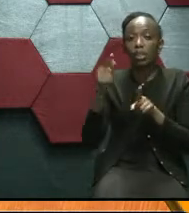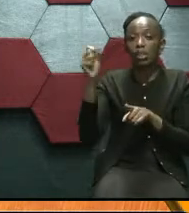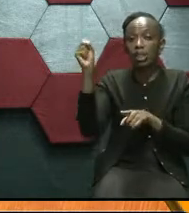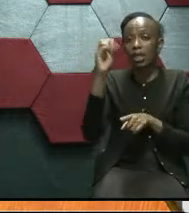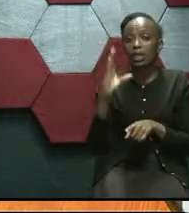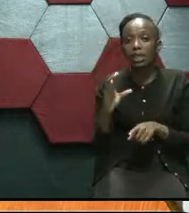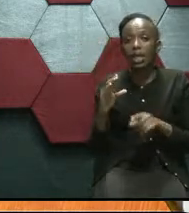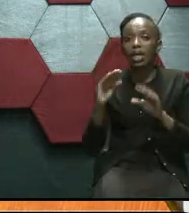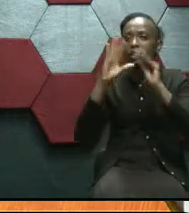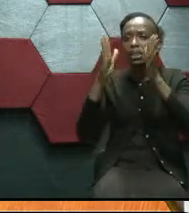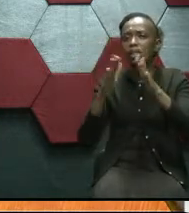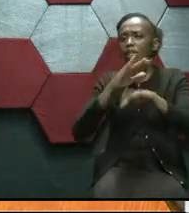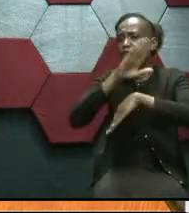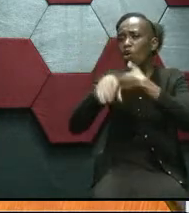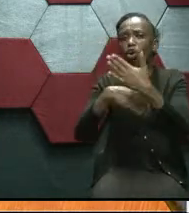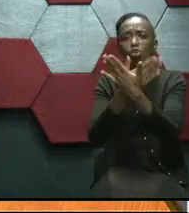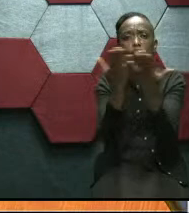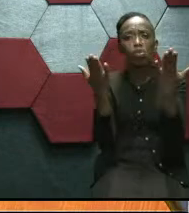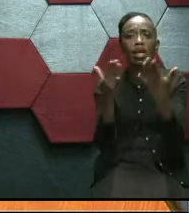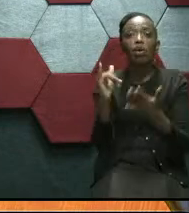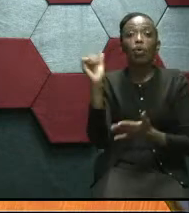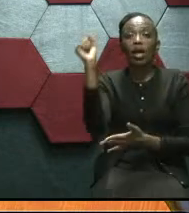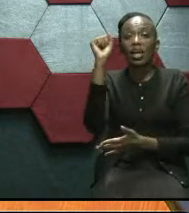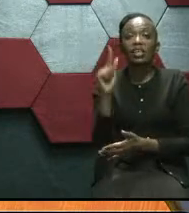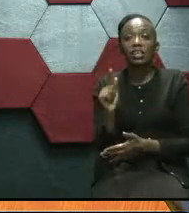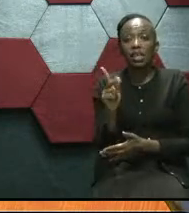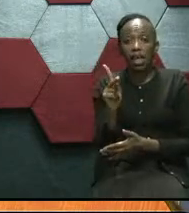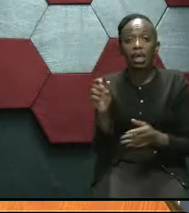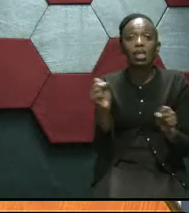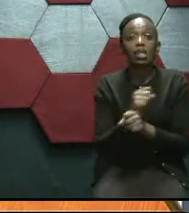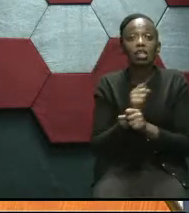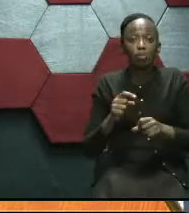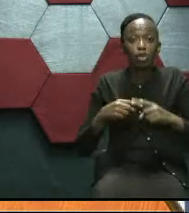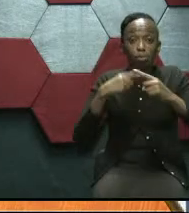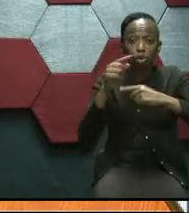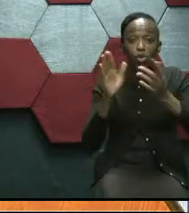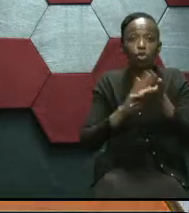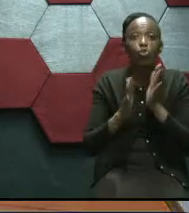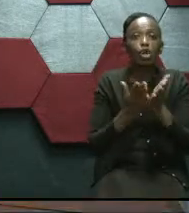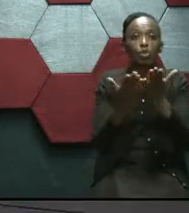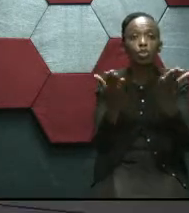the teachers as well. YSK cannot exist without you.